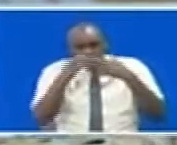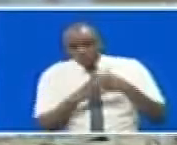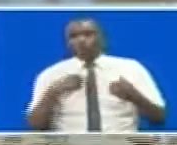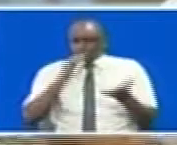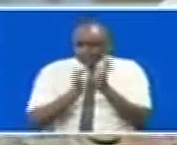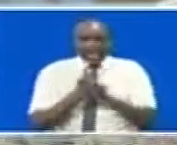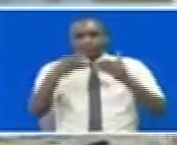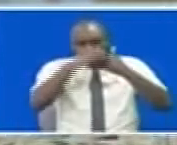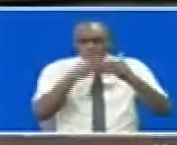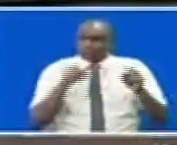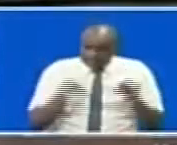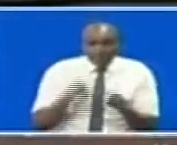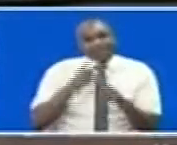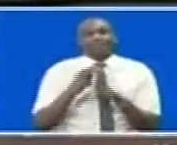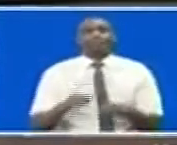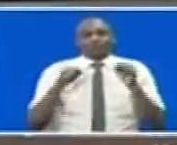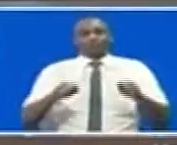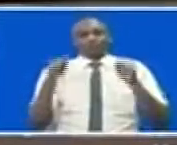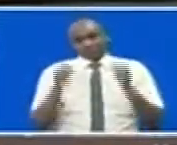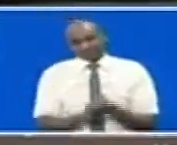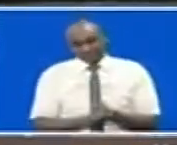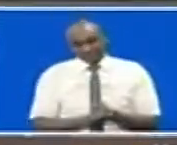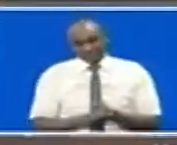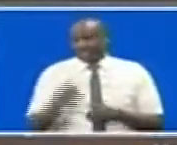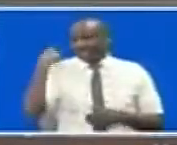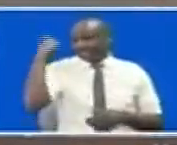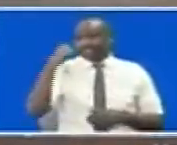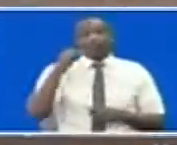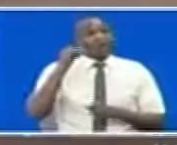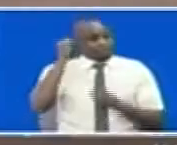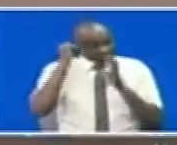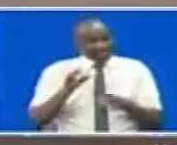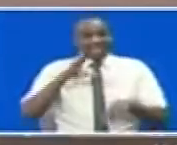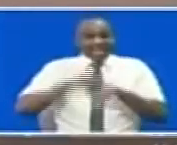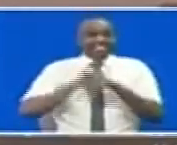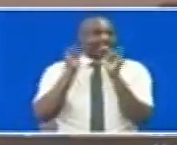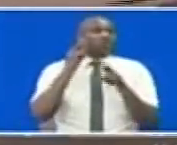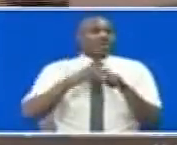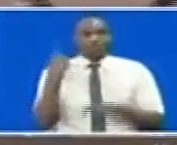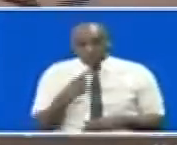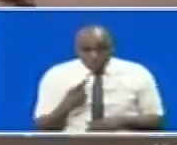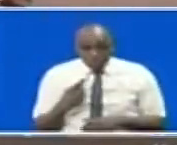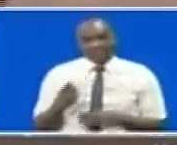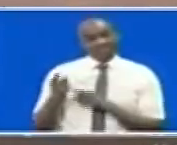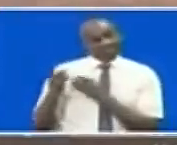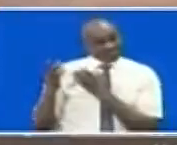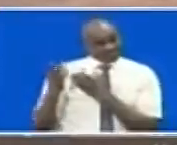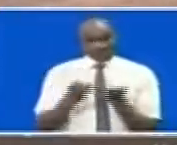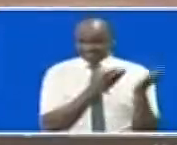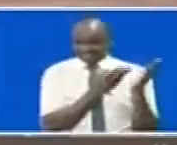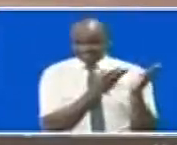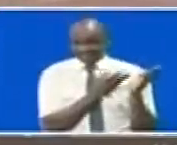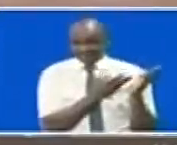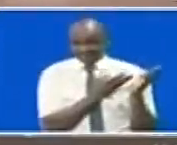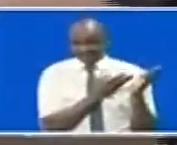people aspire to have means. The latest politician to officially adopt his nickname in his official documents is